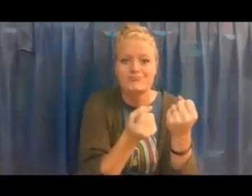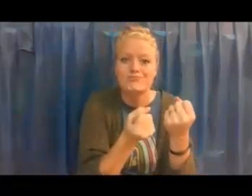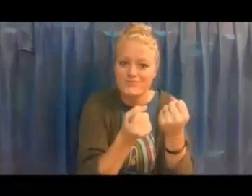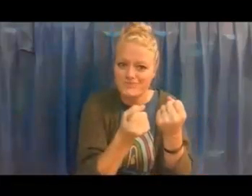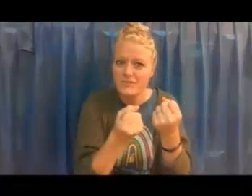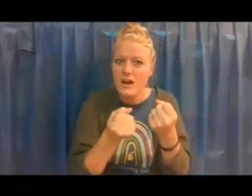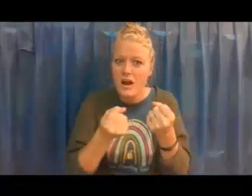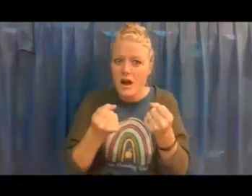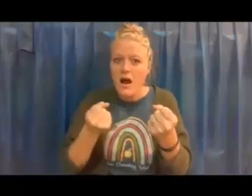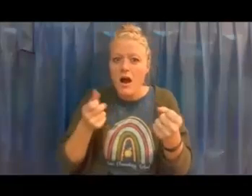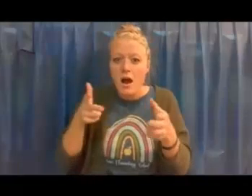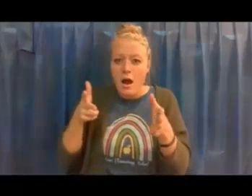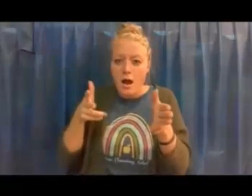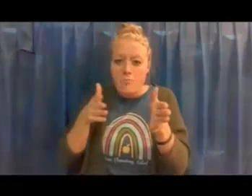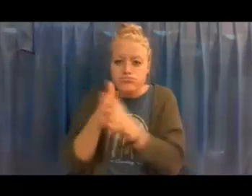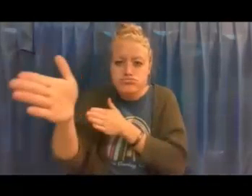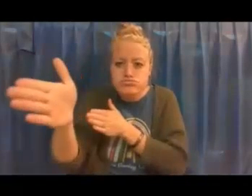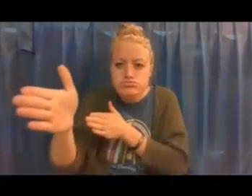a car.